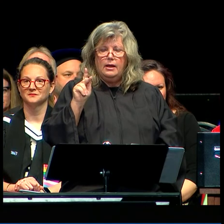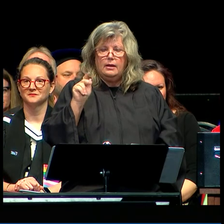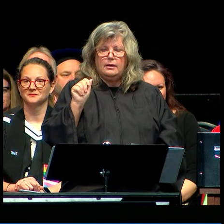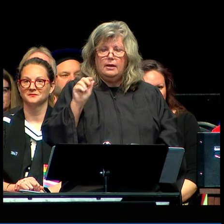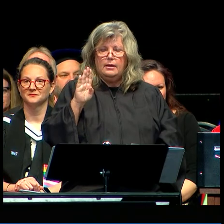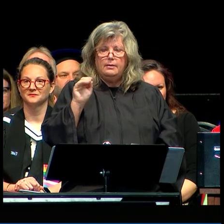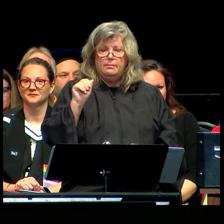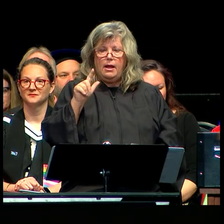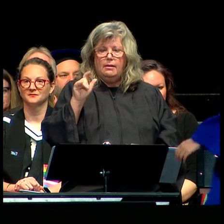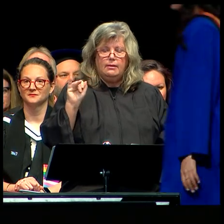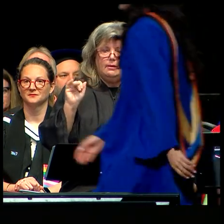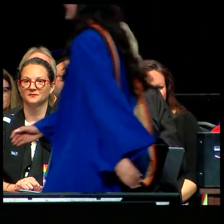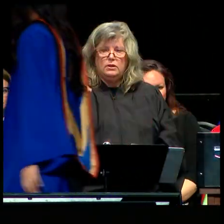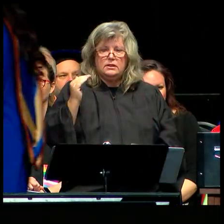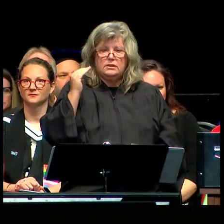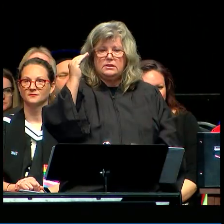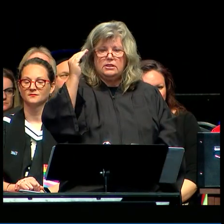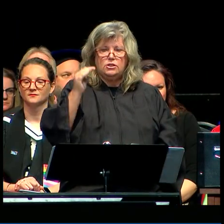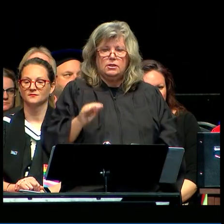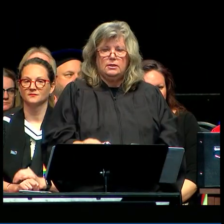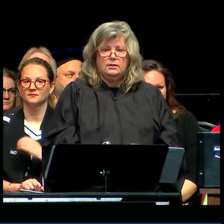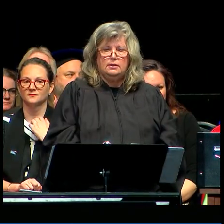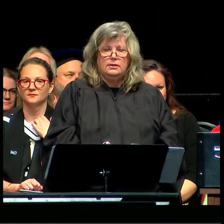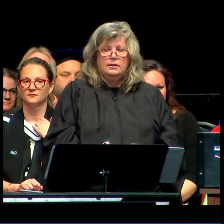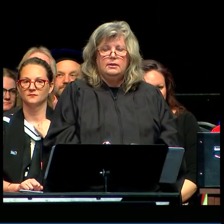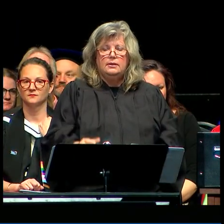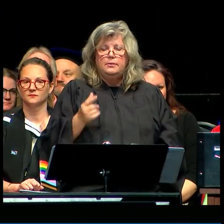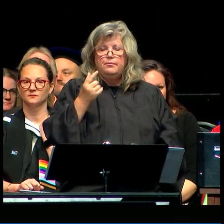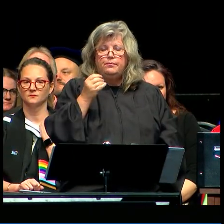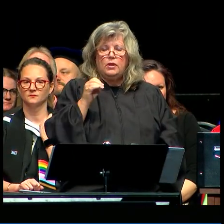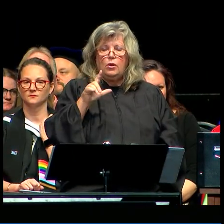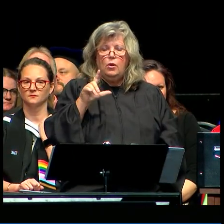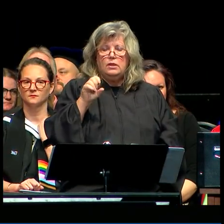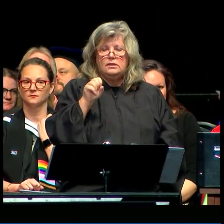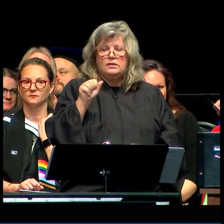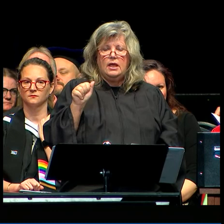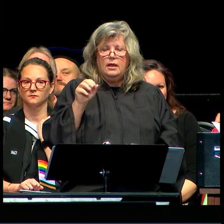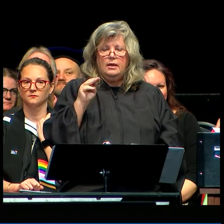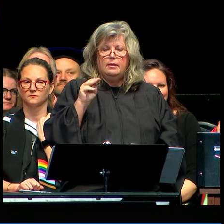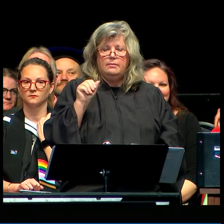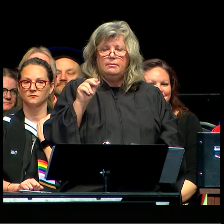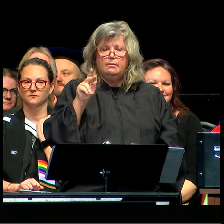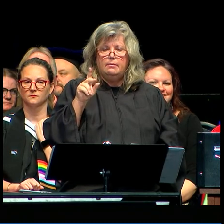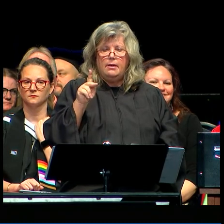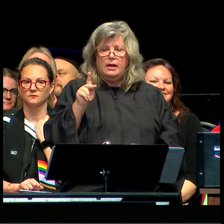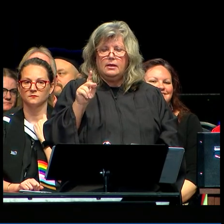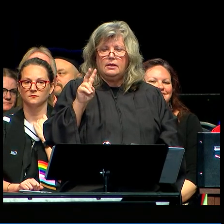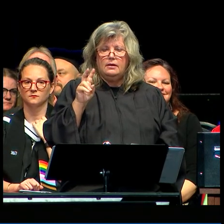Golsa Makvandi, with distinction.